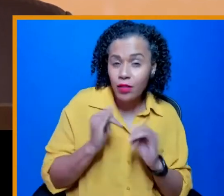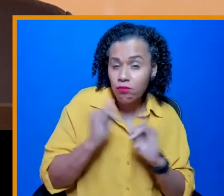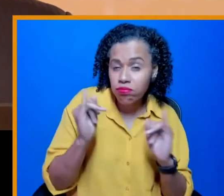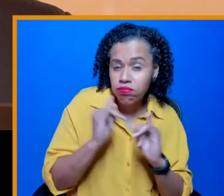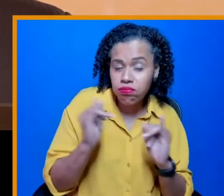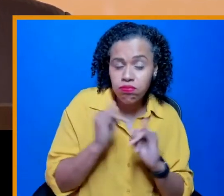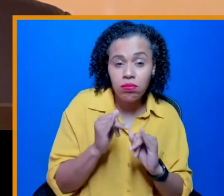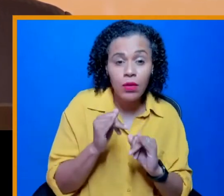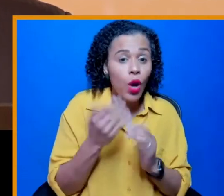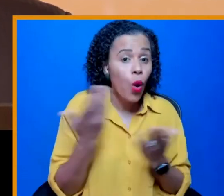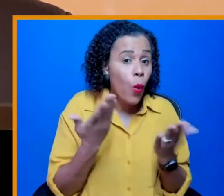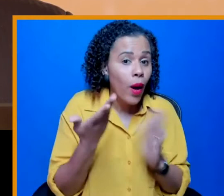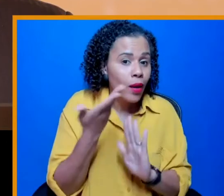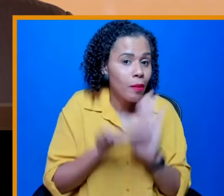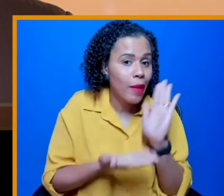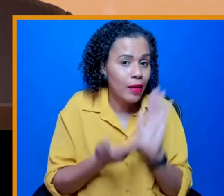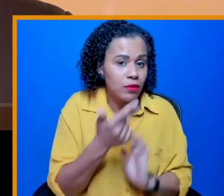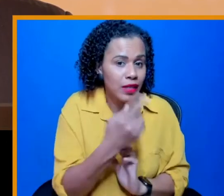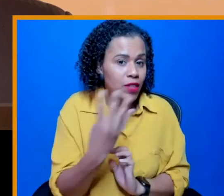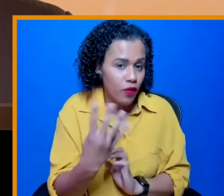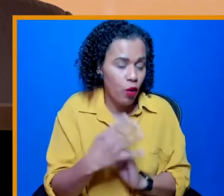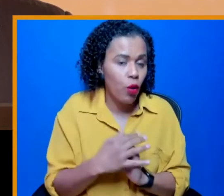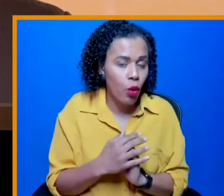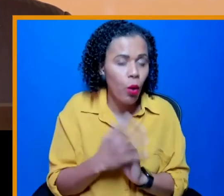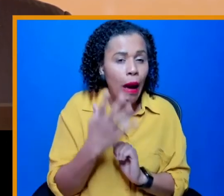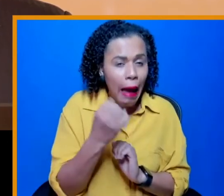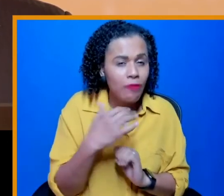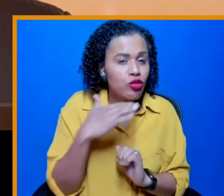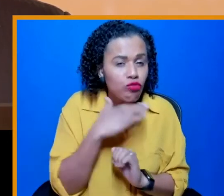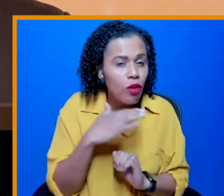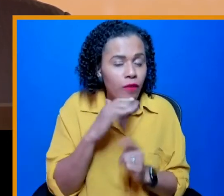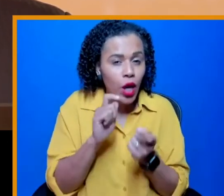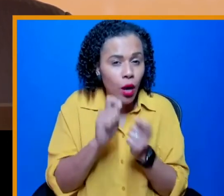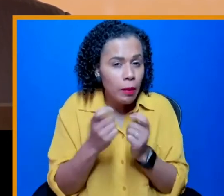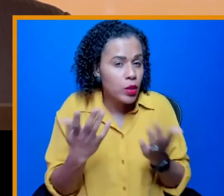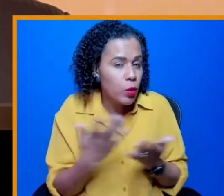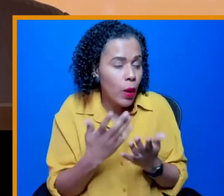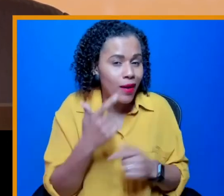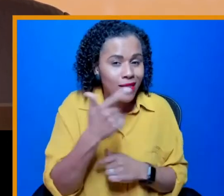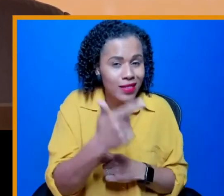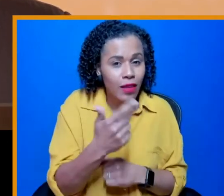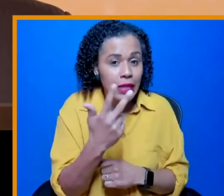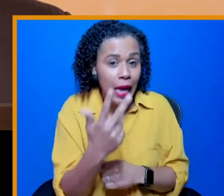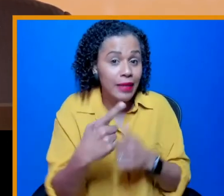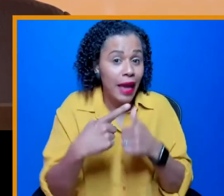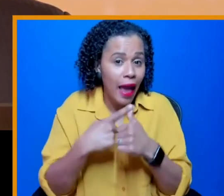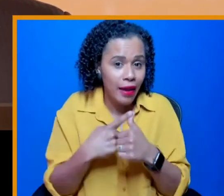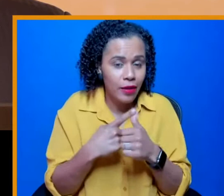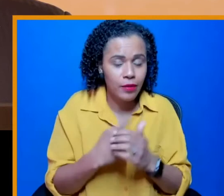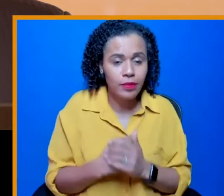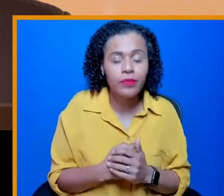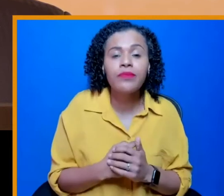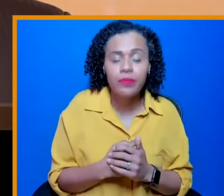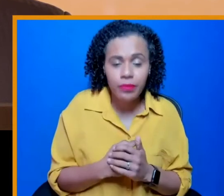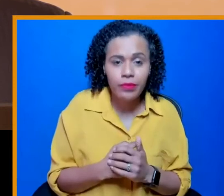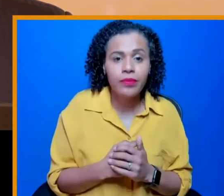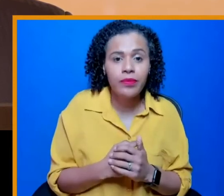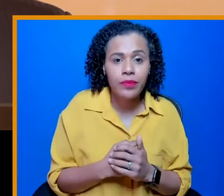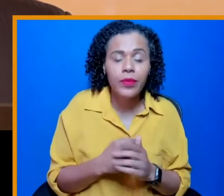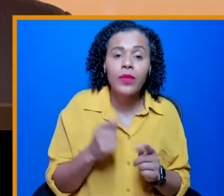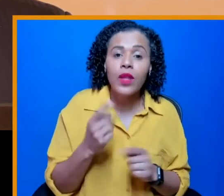of the agenda. There are several drafting amendments, which you can find on page 78A of the agenda, and